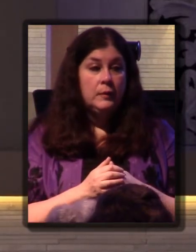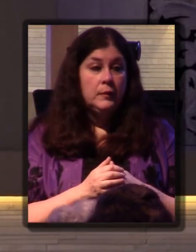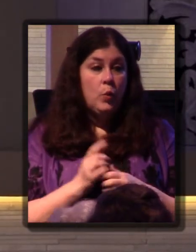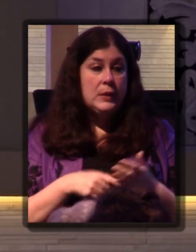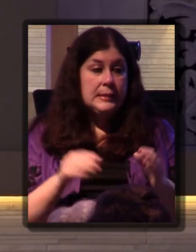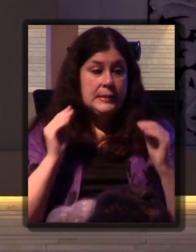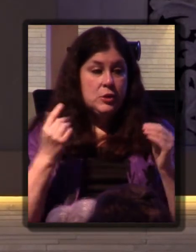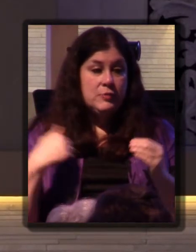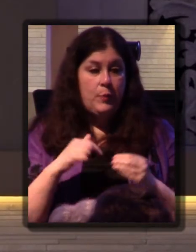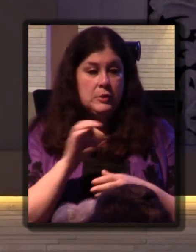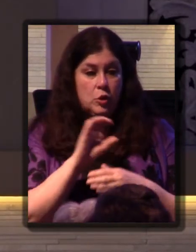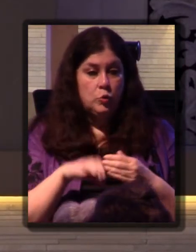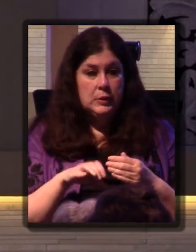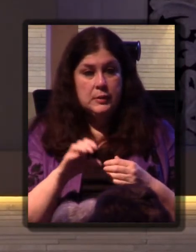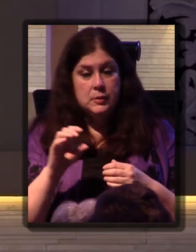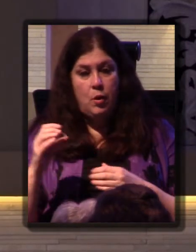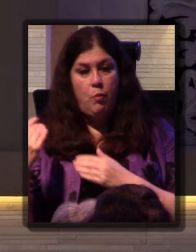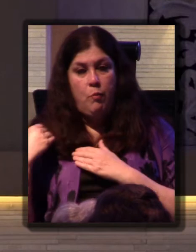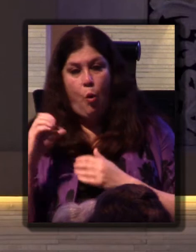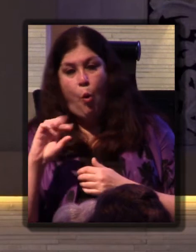have to teach us from these concluding